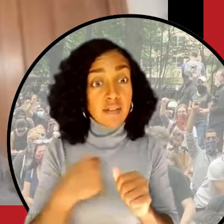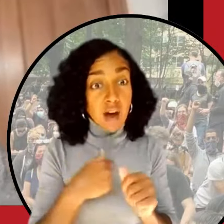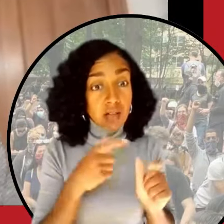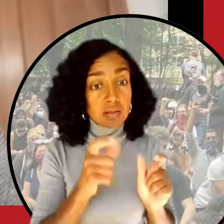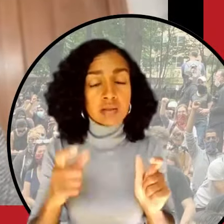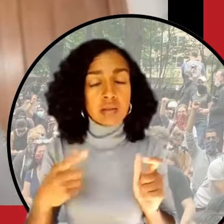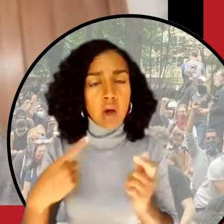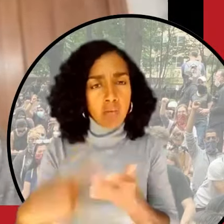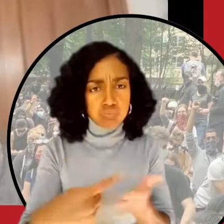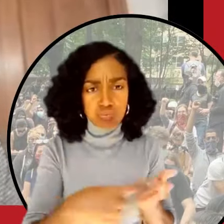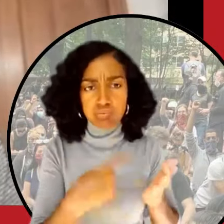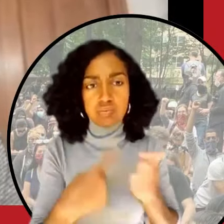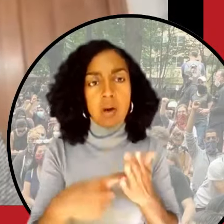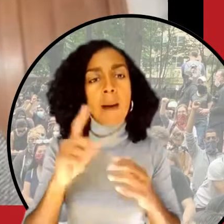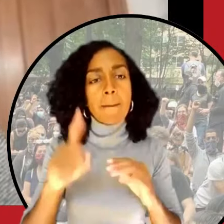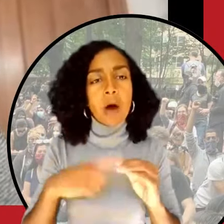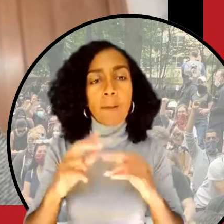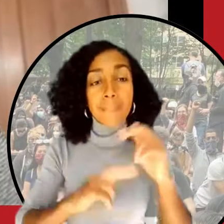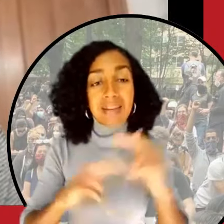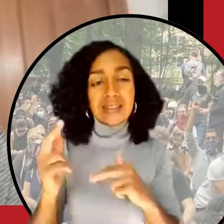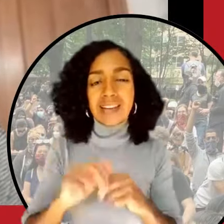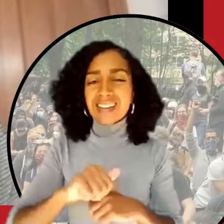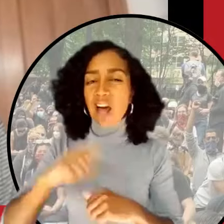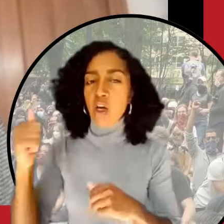an alternative that is not just,